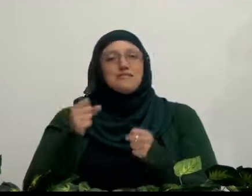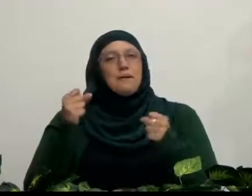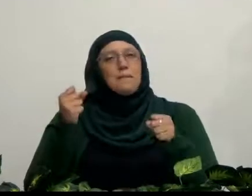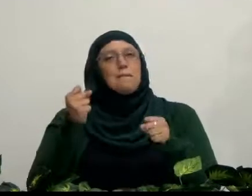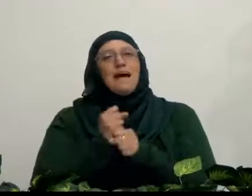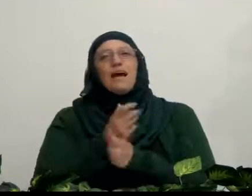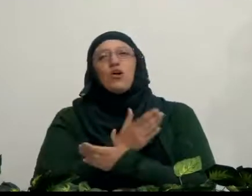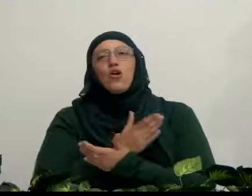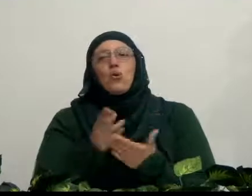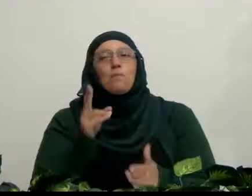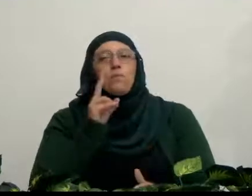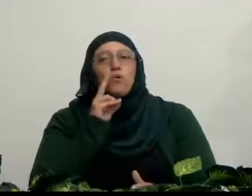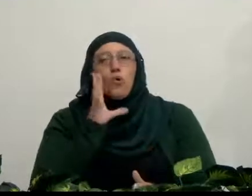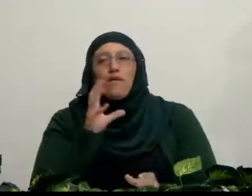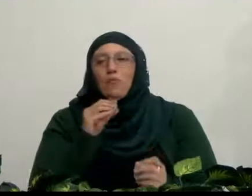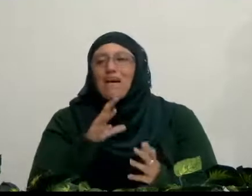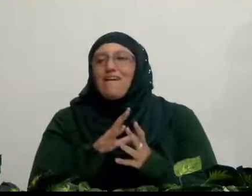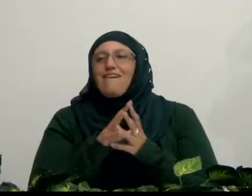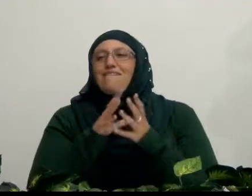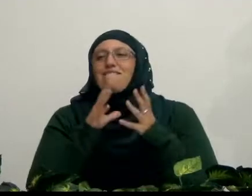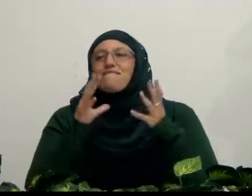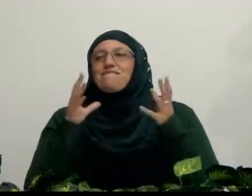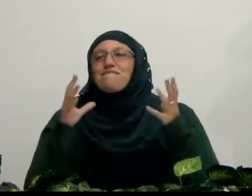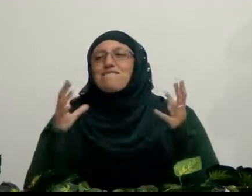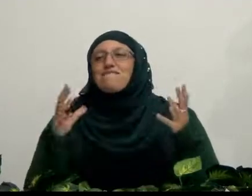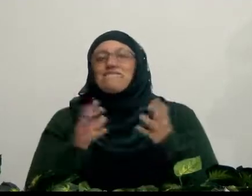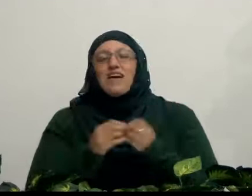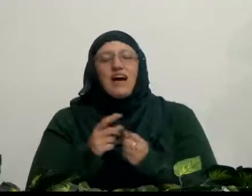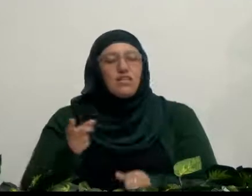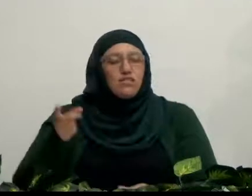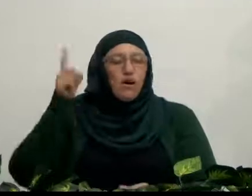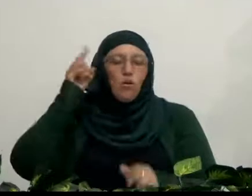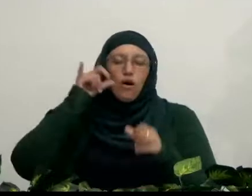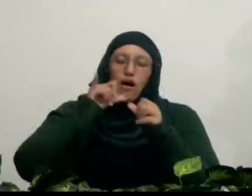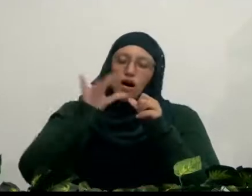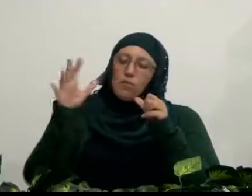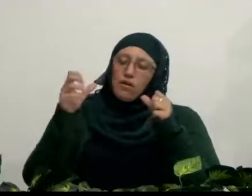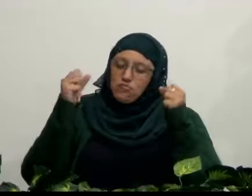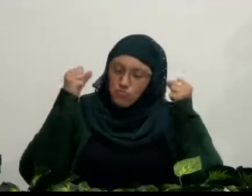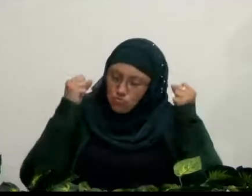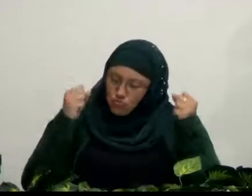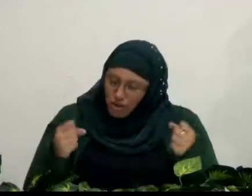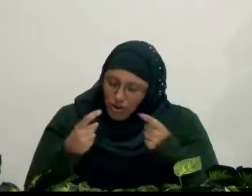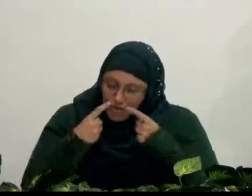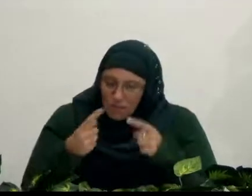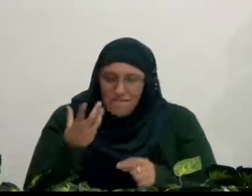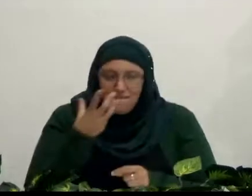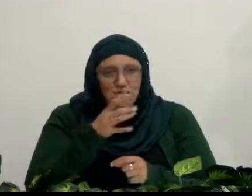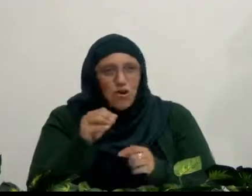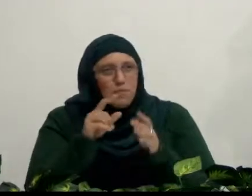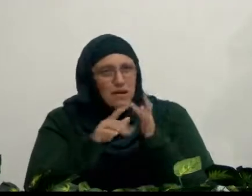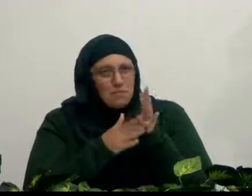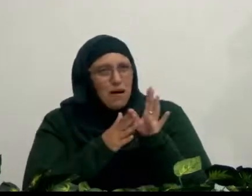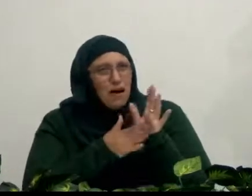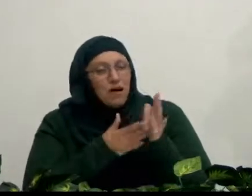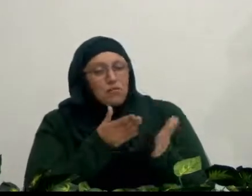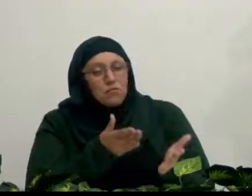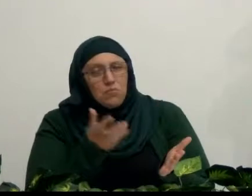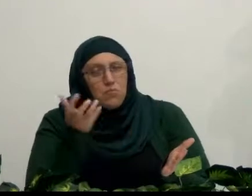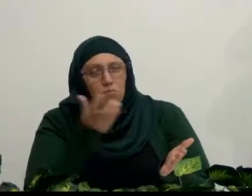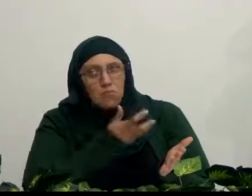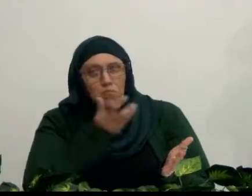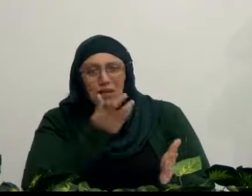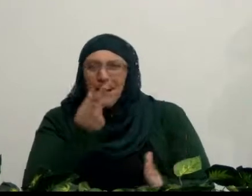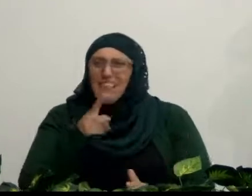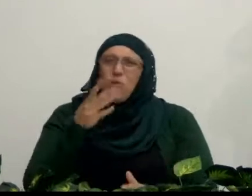her from impurity. Allahu Akbar, that's a very strong statement coming from Imam Hadi alayhi salam. And